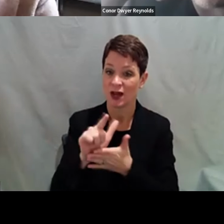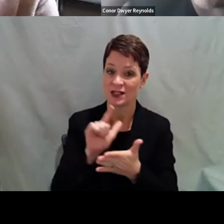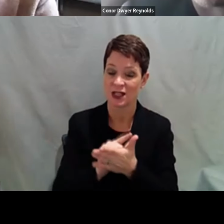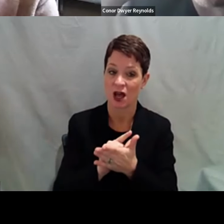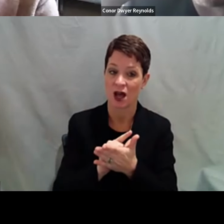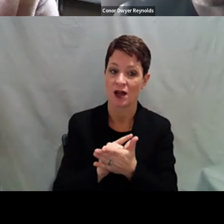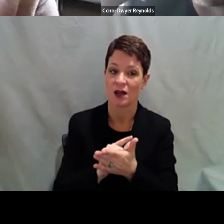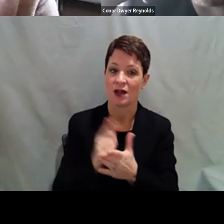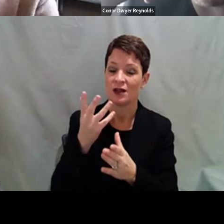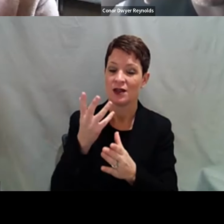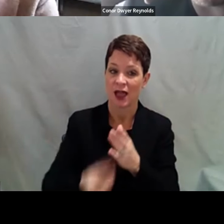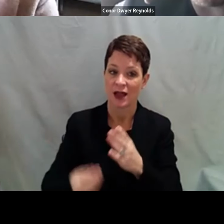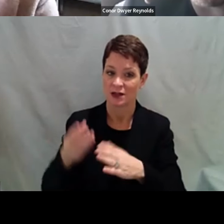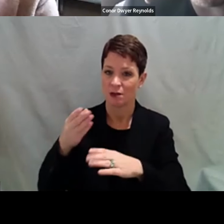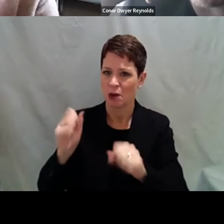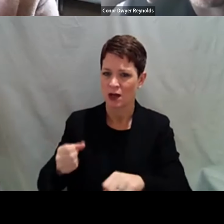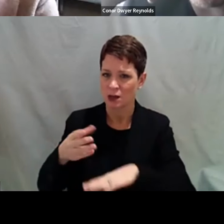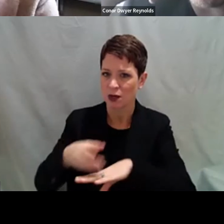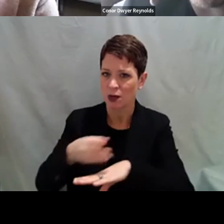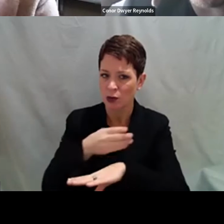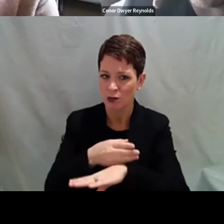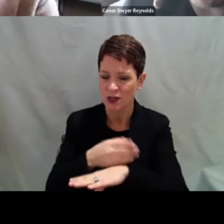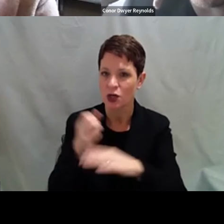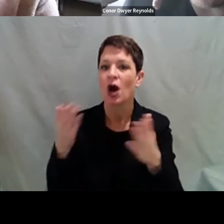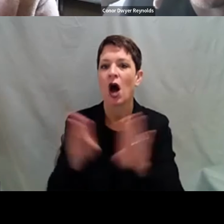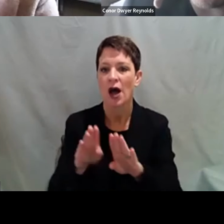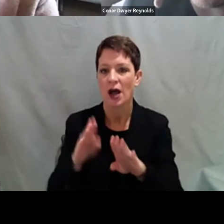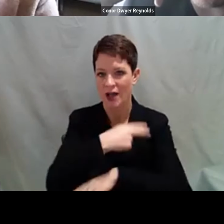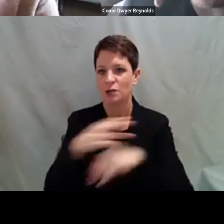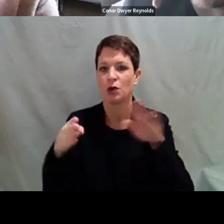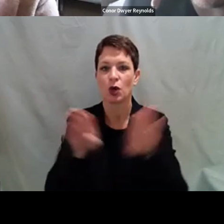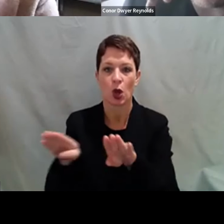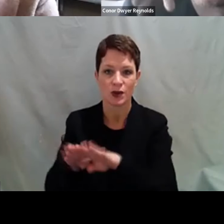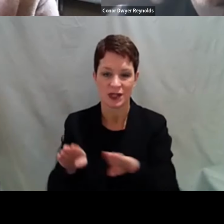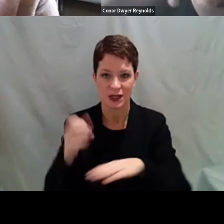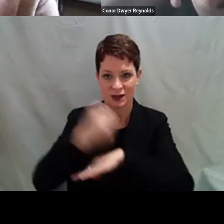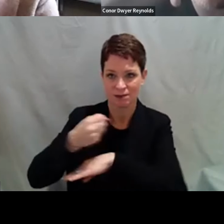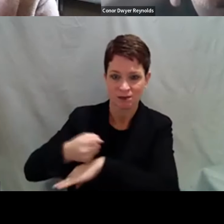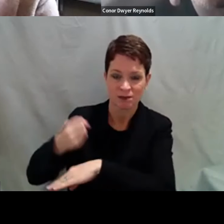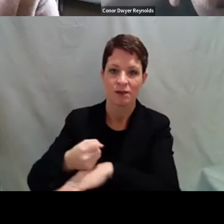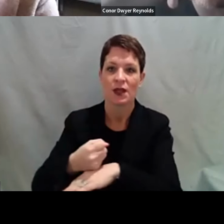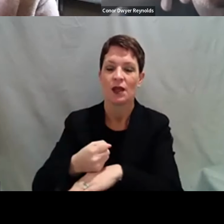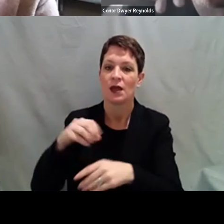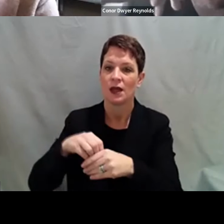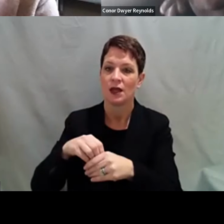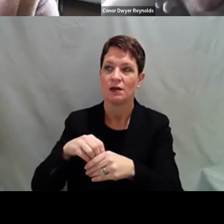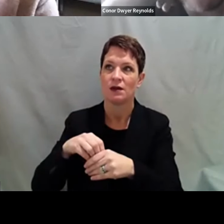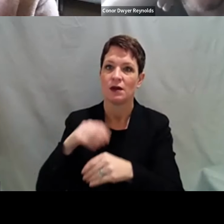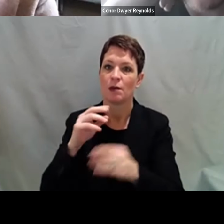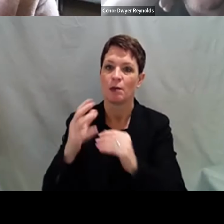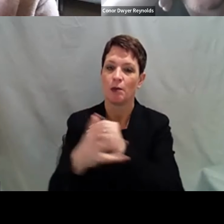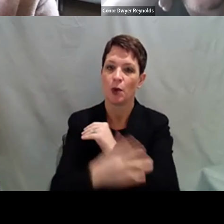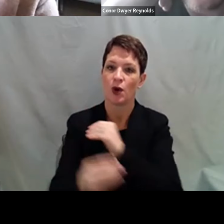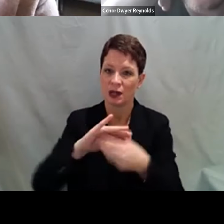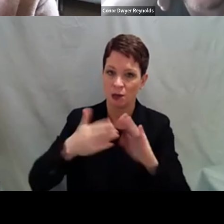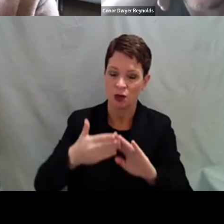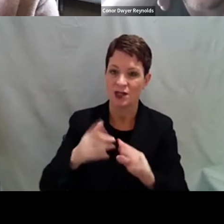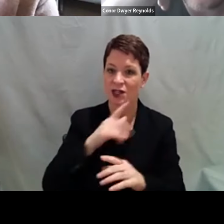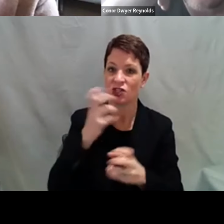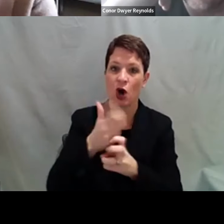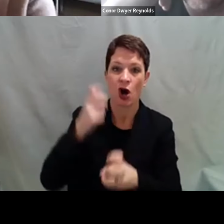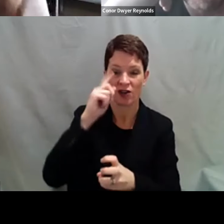lack of hospitals, hospital closings in poor communities, which result in death because it takes longer for an ambulance to reach help. So I see